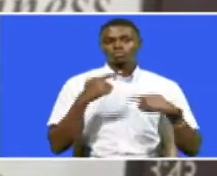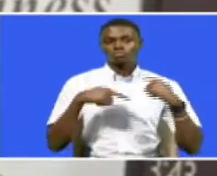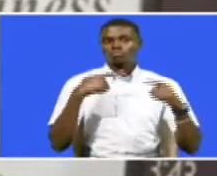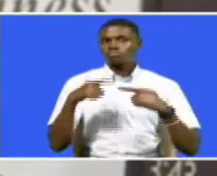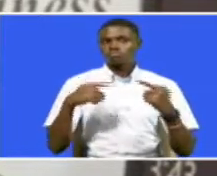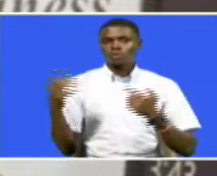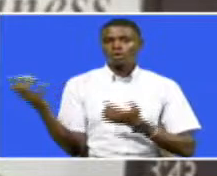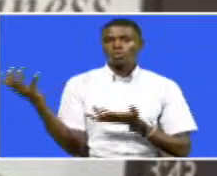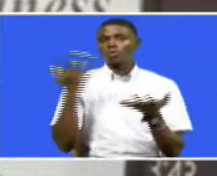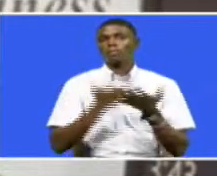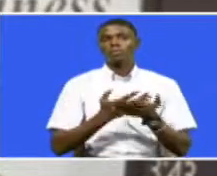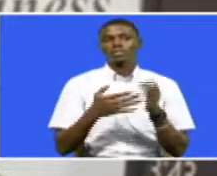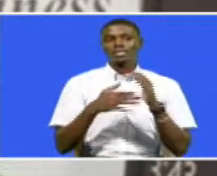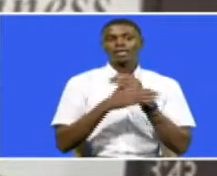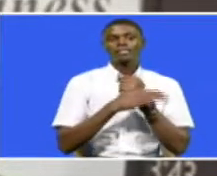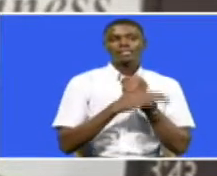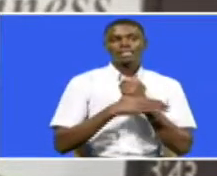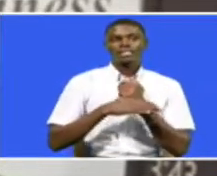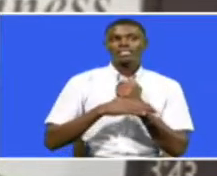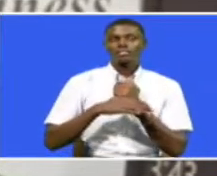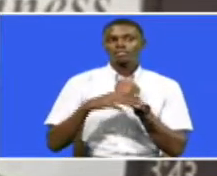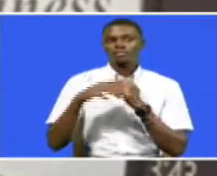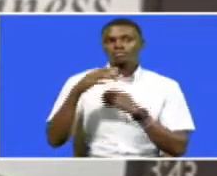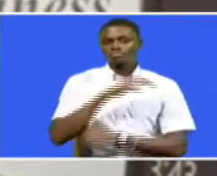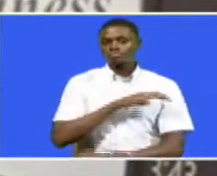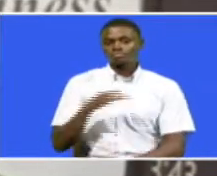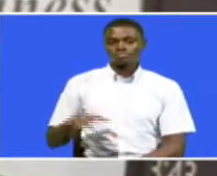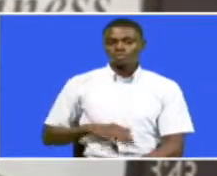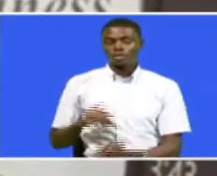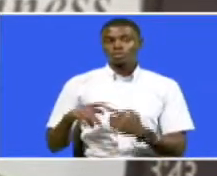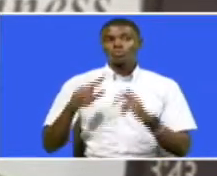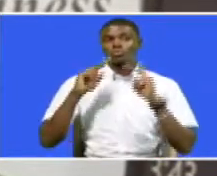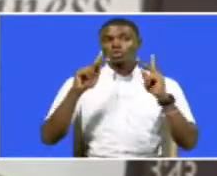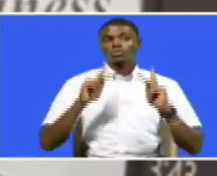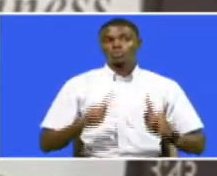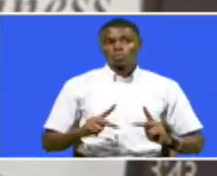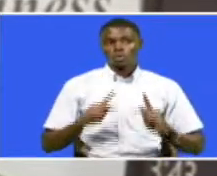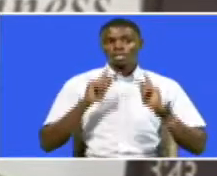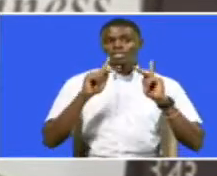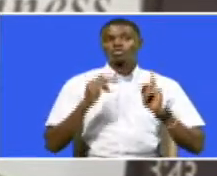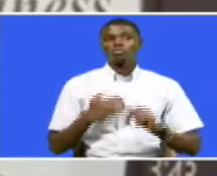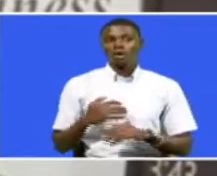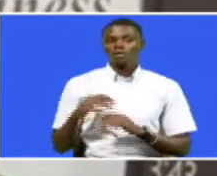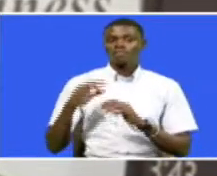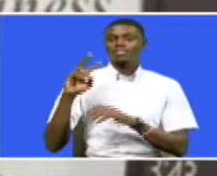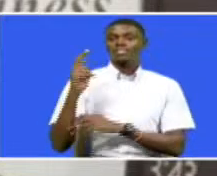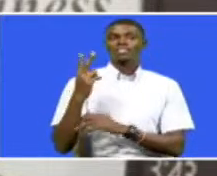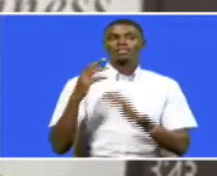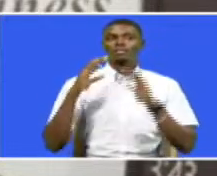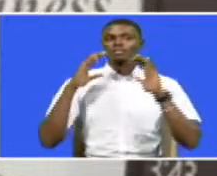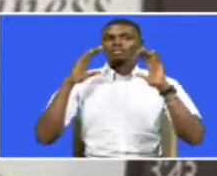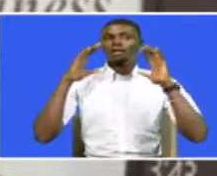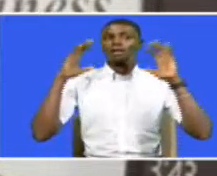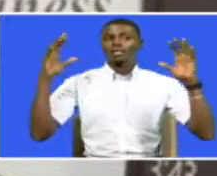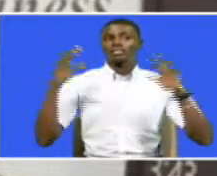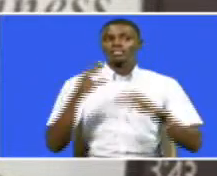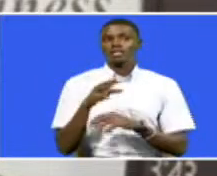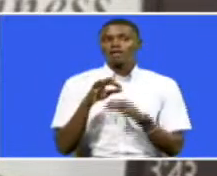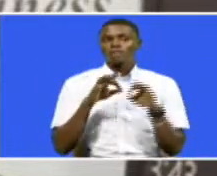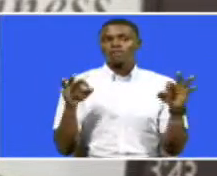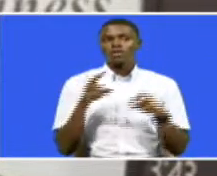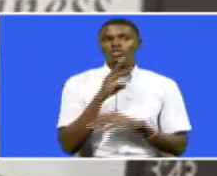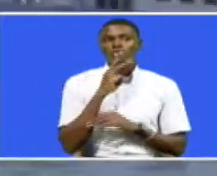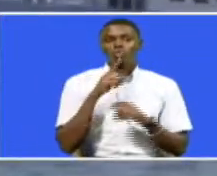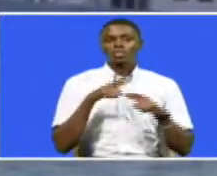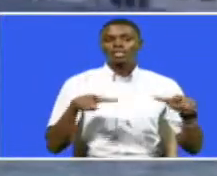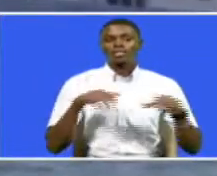fish into Kisumu. Although Kisumu has the second largest freshwater lake in